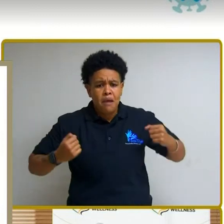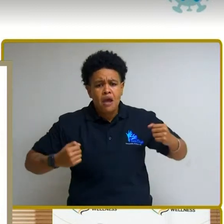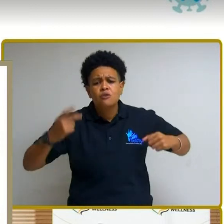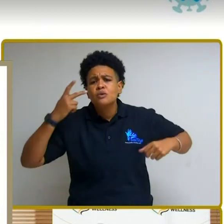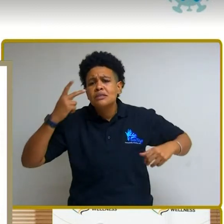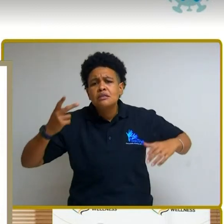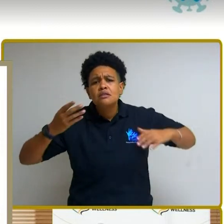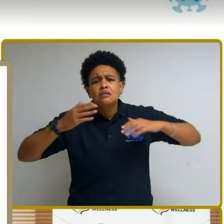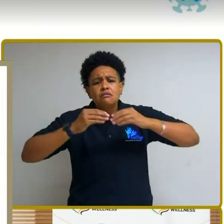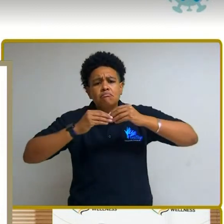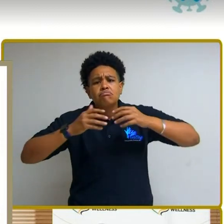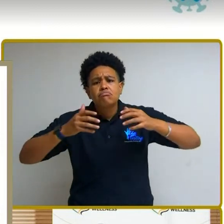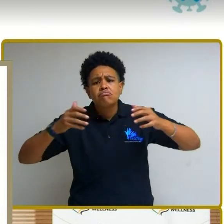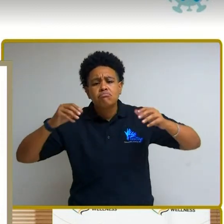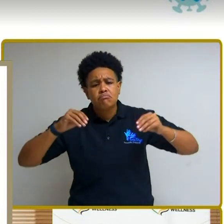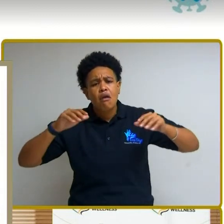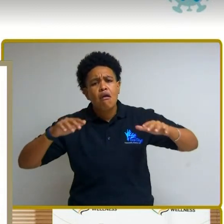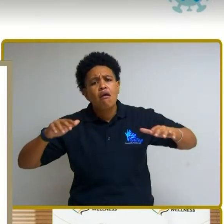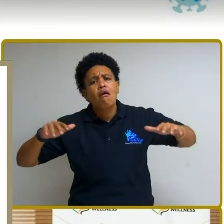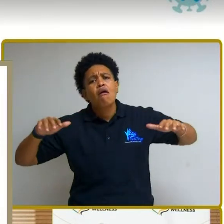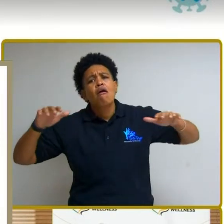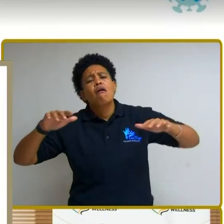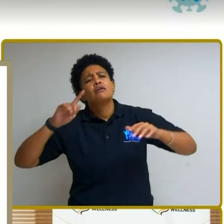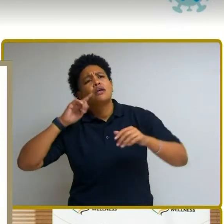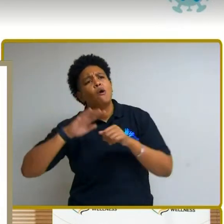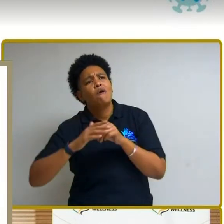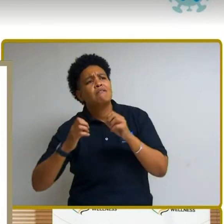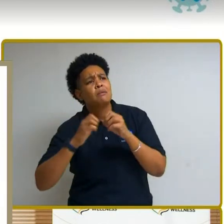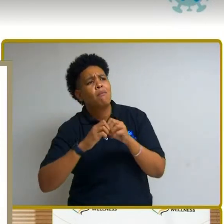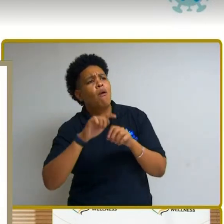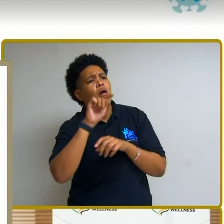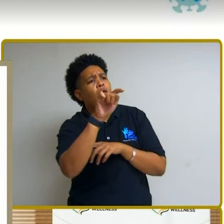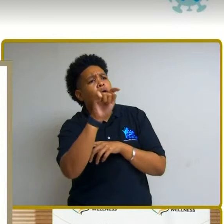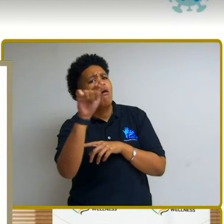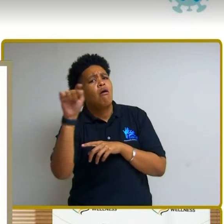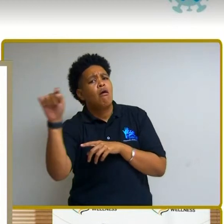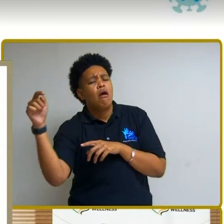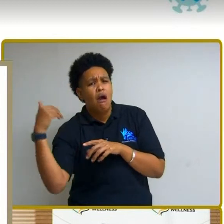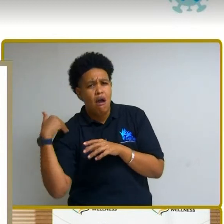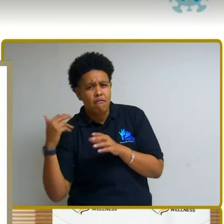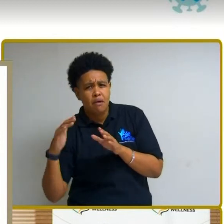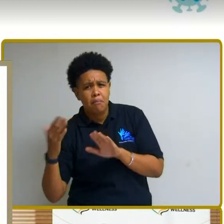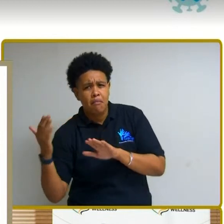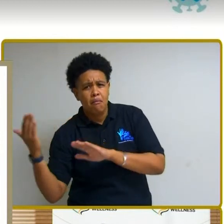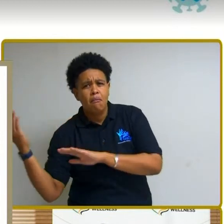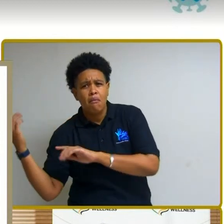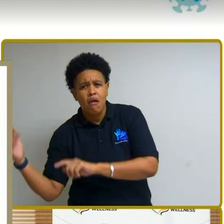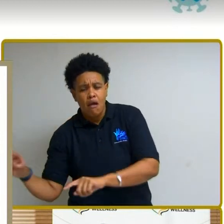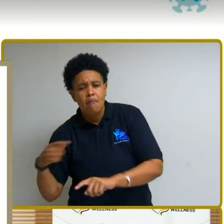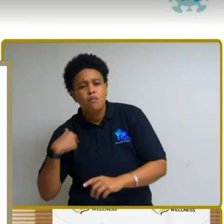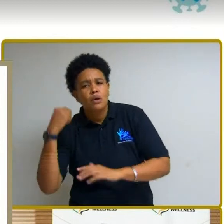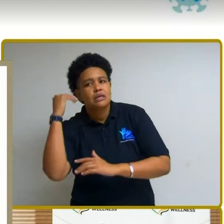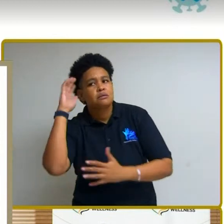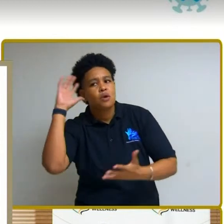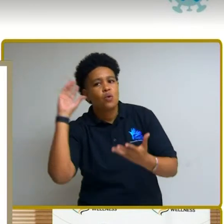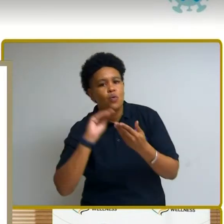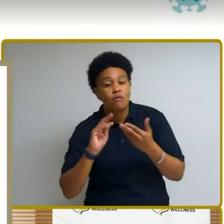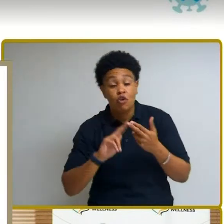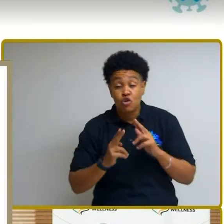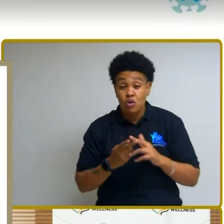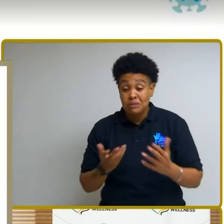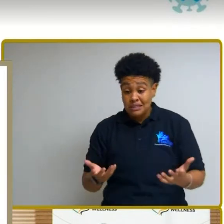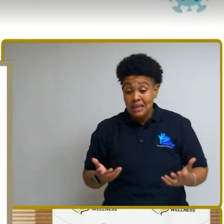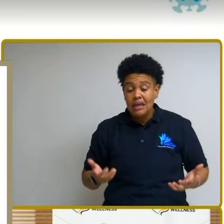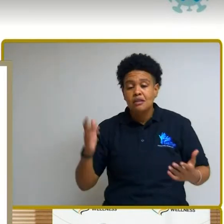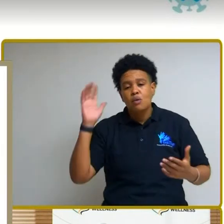an increase in the number of COVID-related deaths, we expect that when we get the overall numbers,